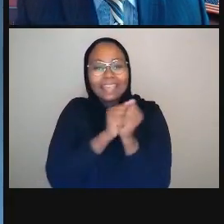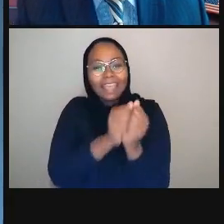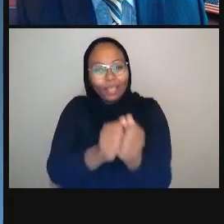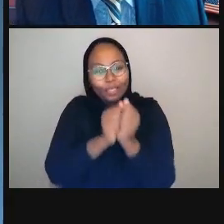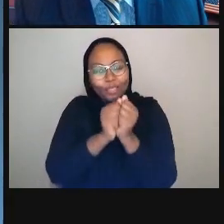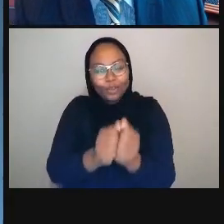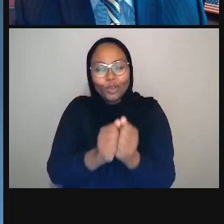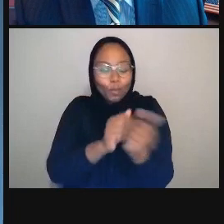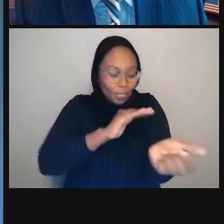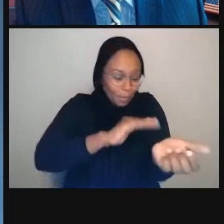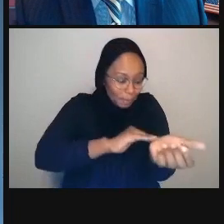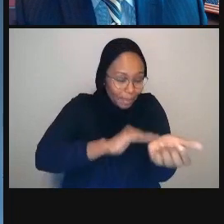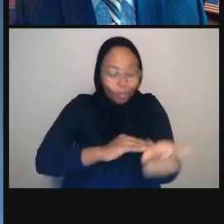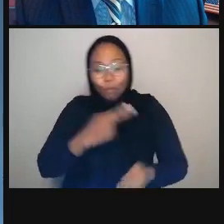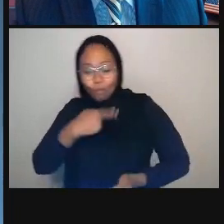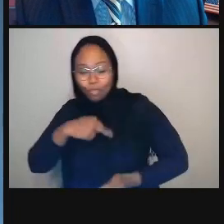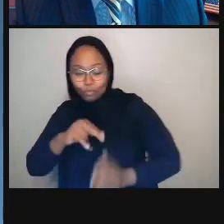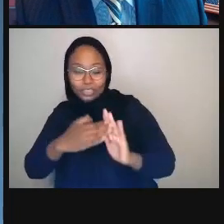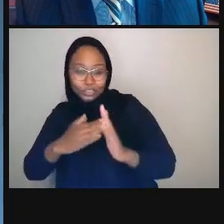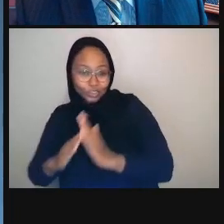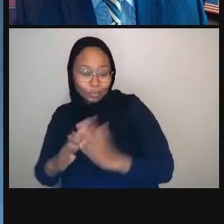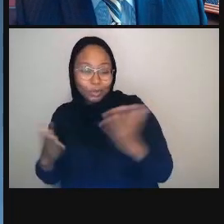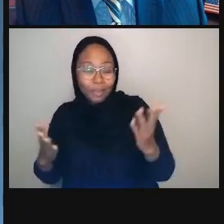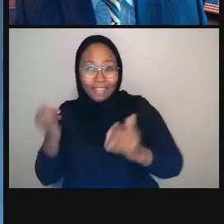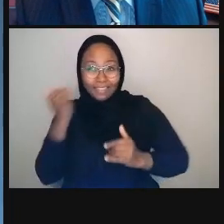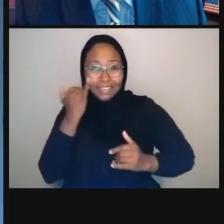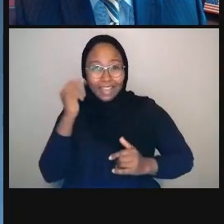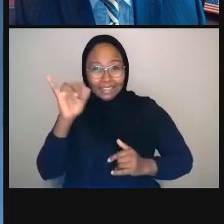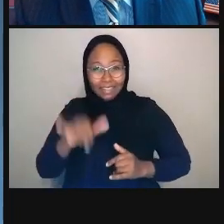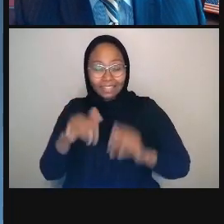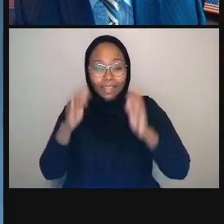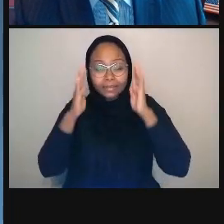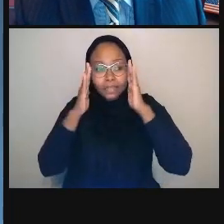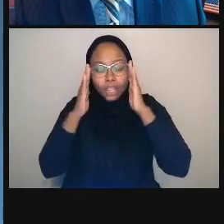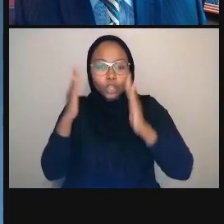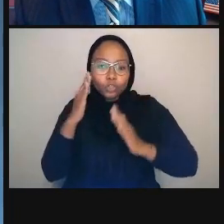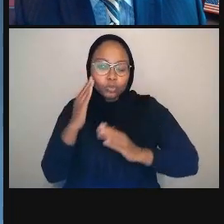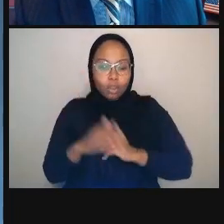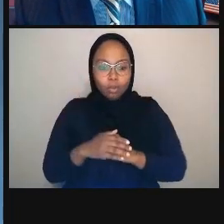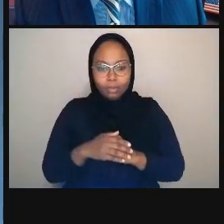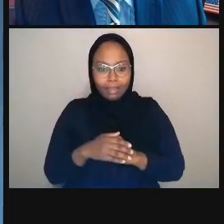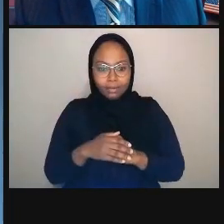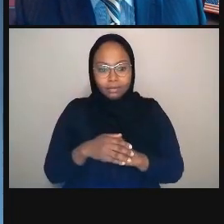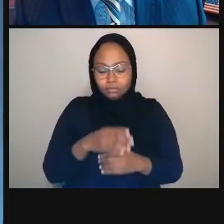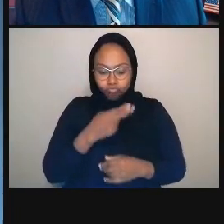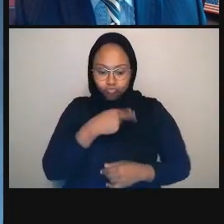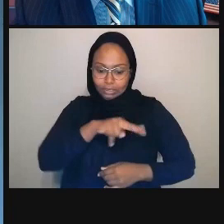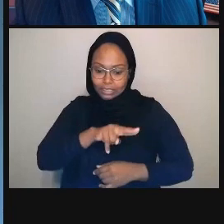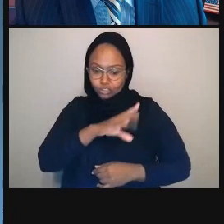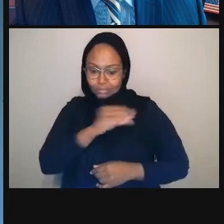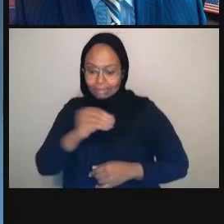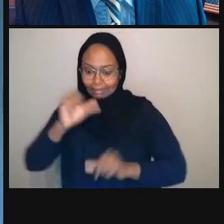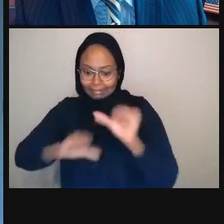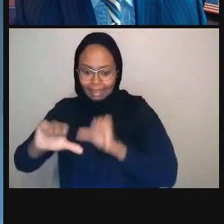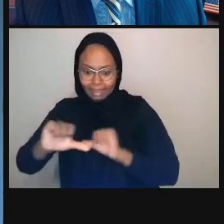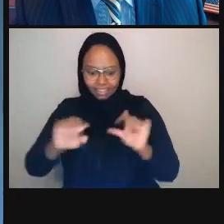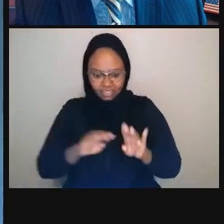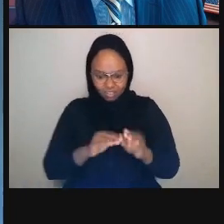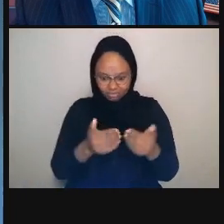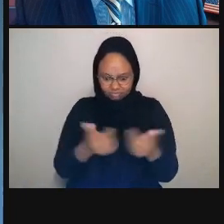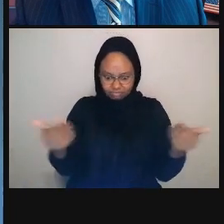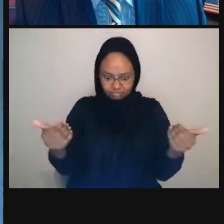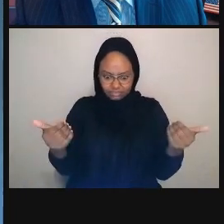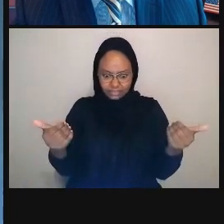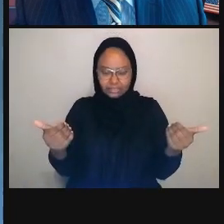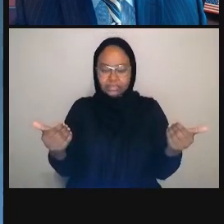likewise the faith community. You know, there's this idea, this myth about, you know, faith and science and being at odds with one another. That's a complete